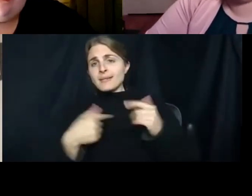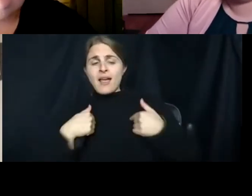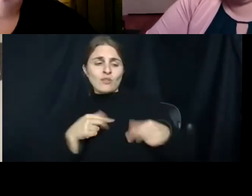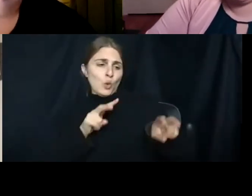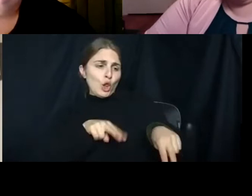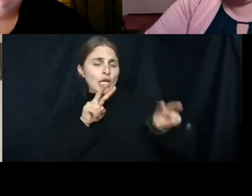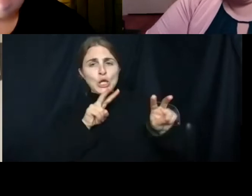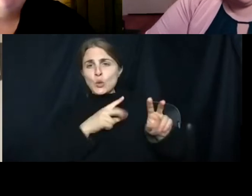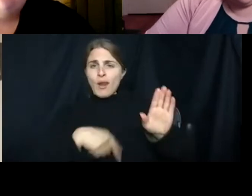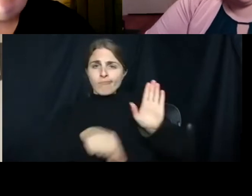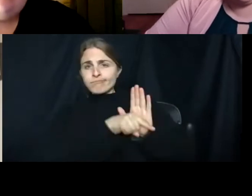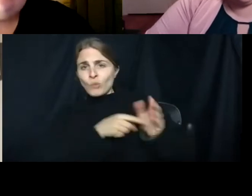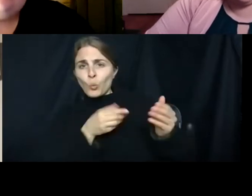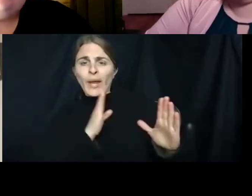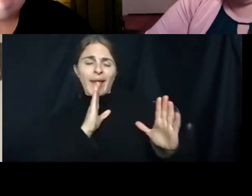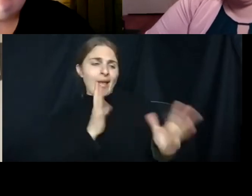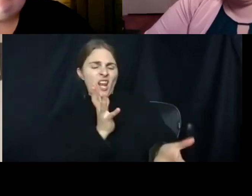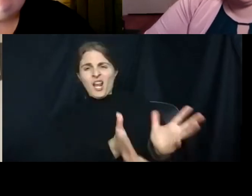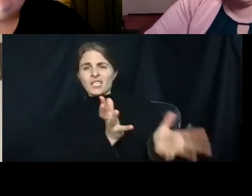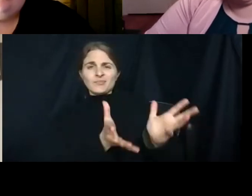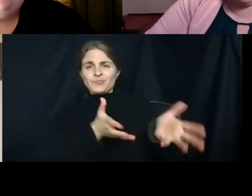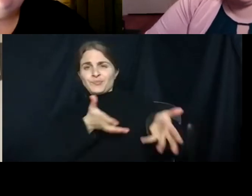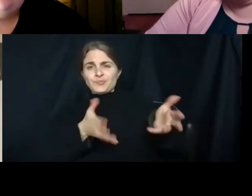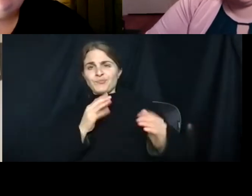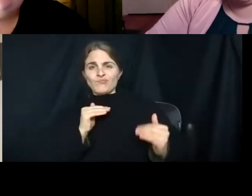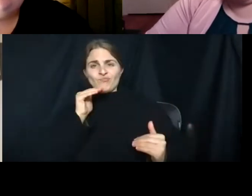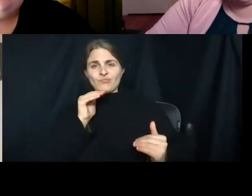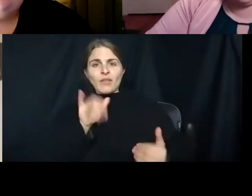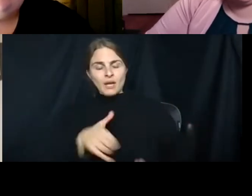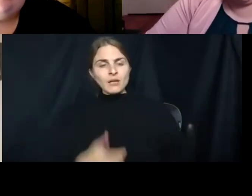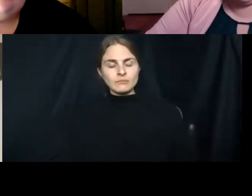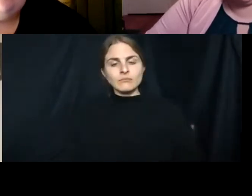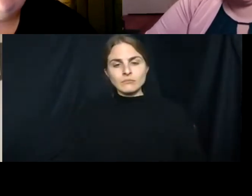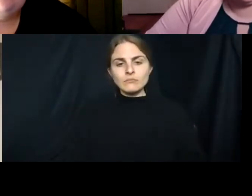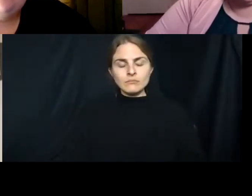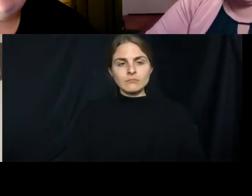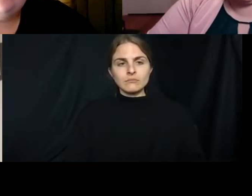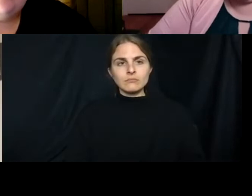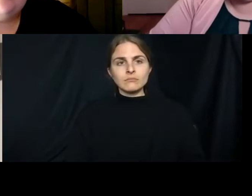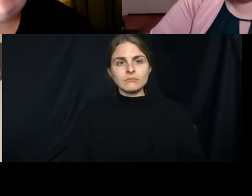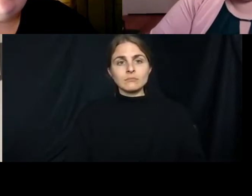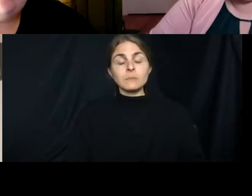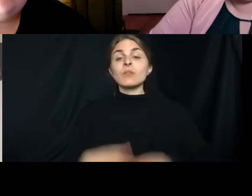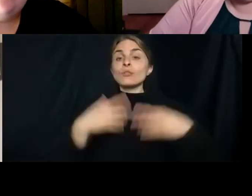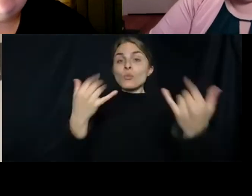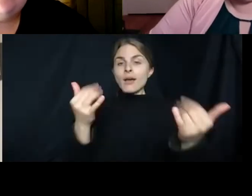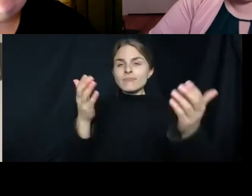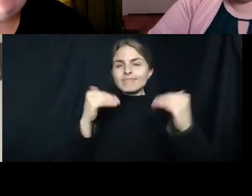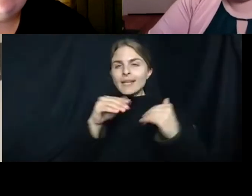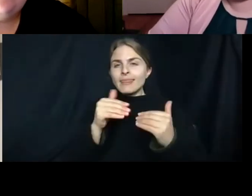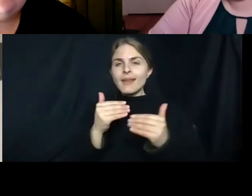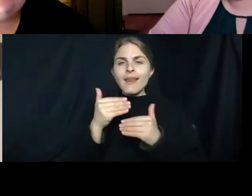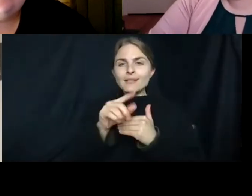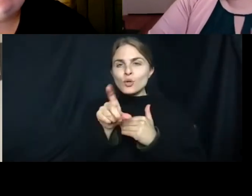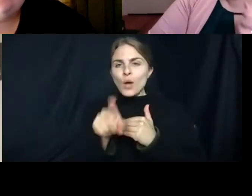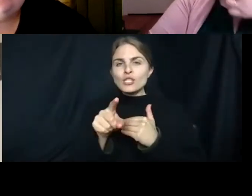this particular way and treat you in this particular way. So, well, let's go to the next question, because I think that's